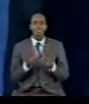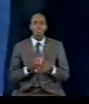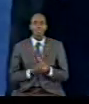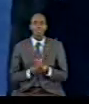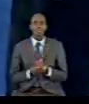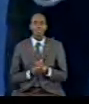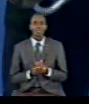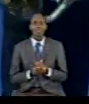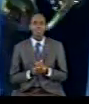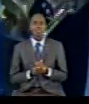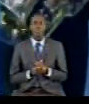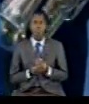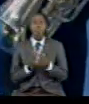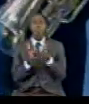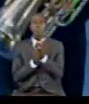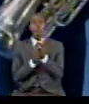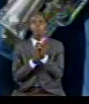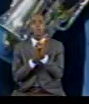Praise the Lord.